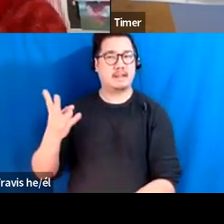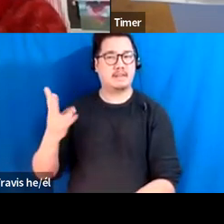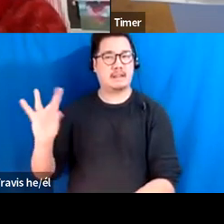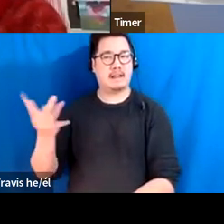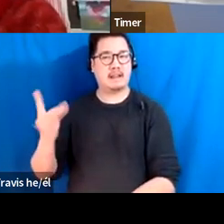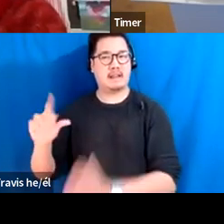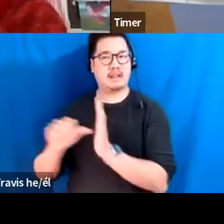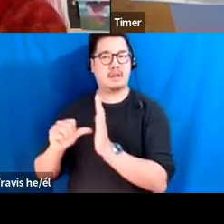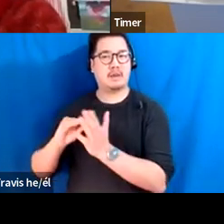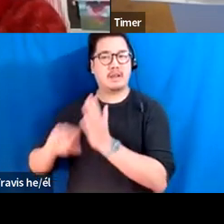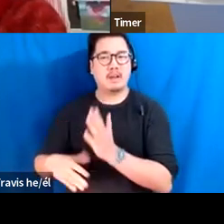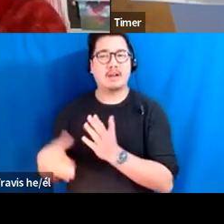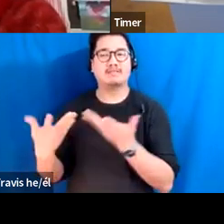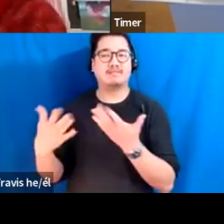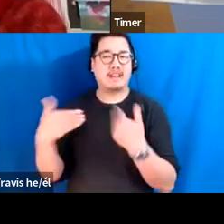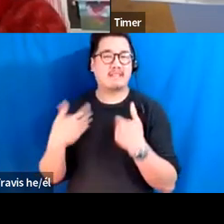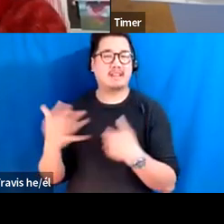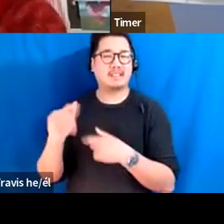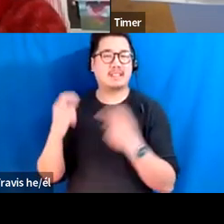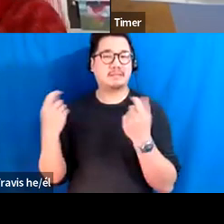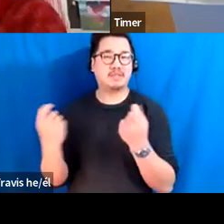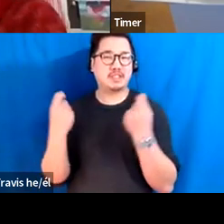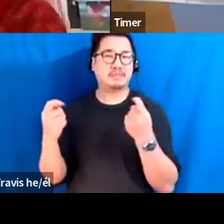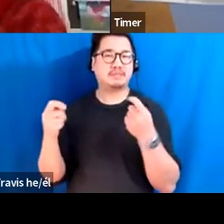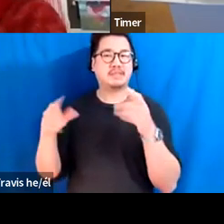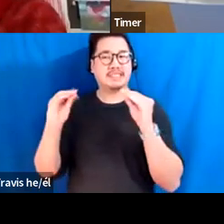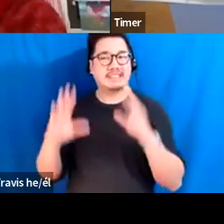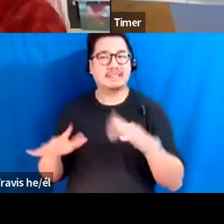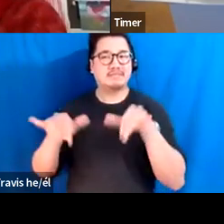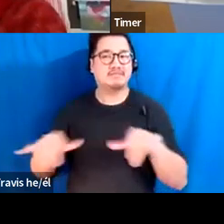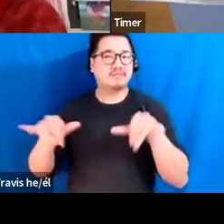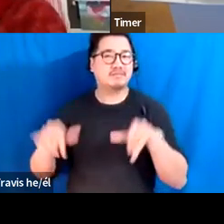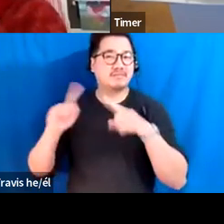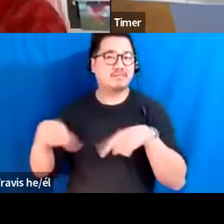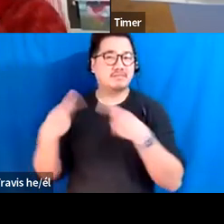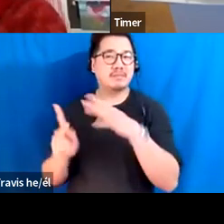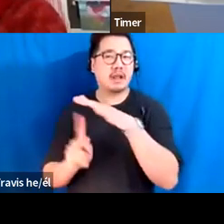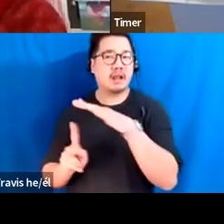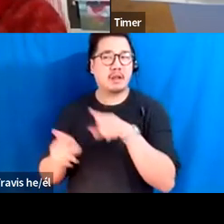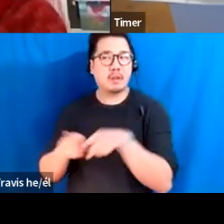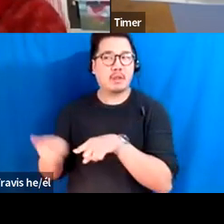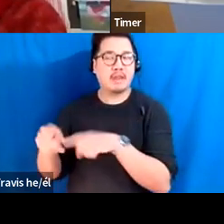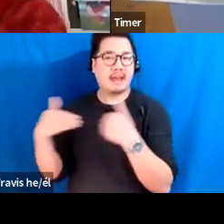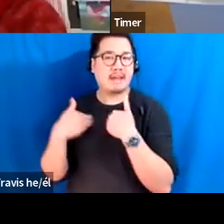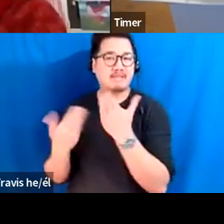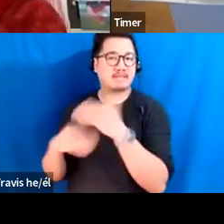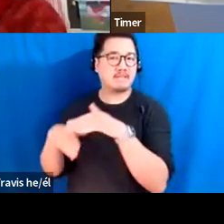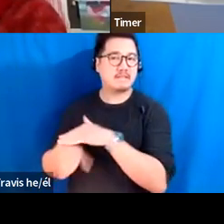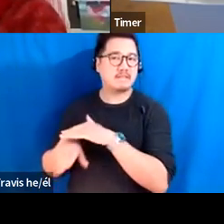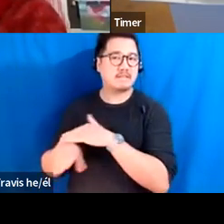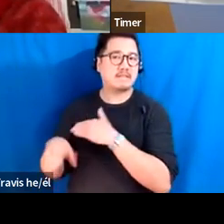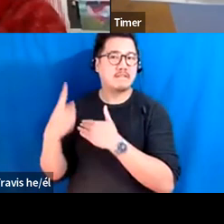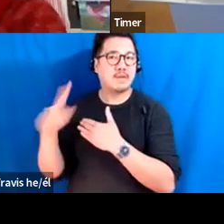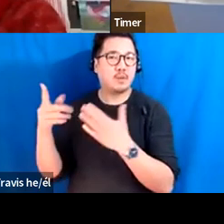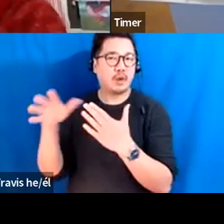the same gym teacher since kindergarten and have limited access to